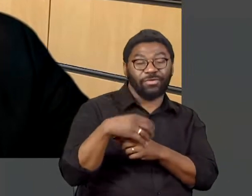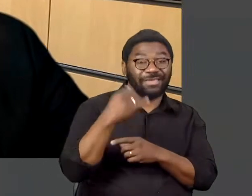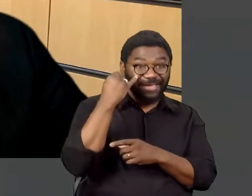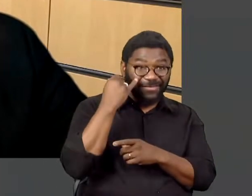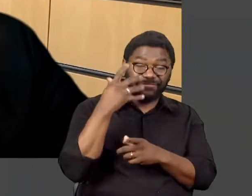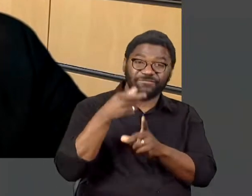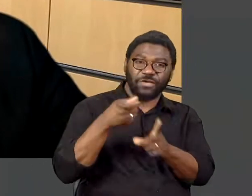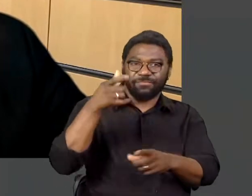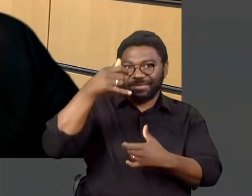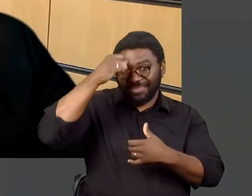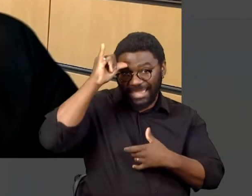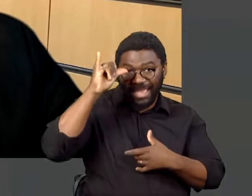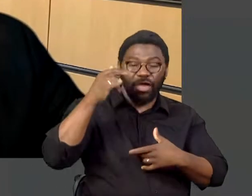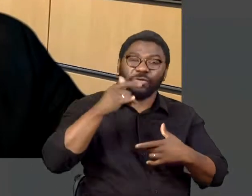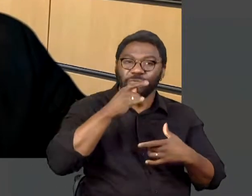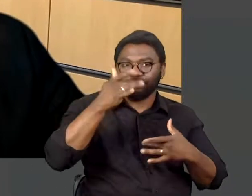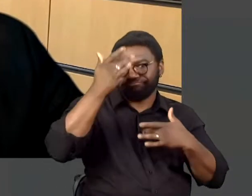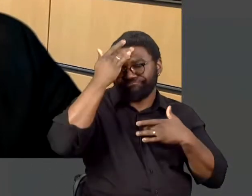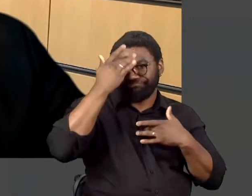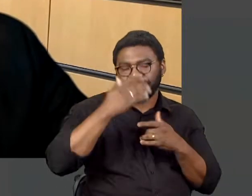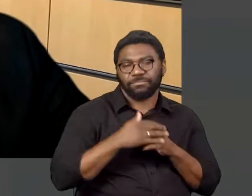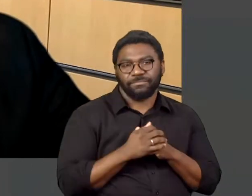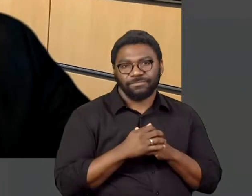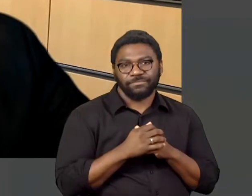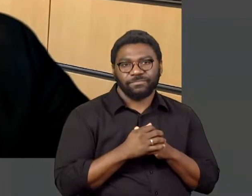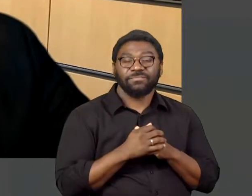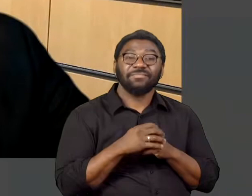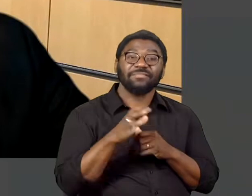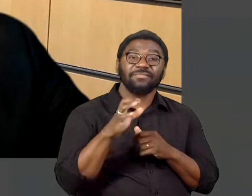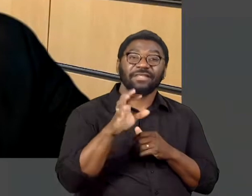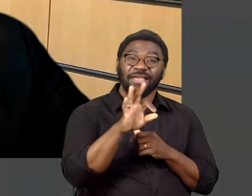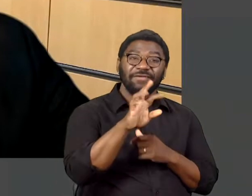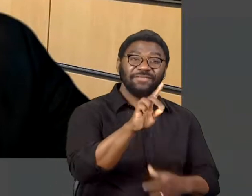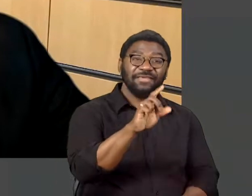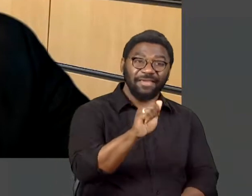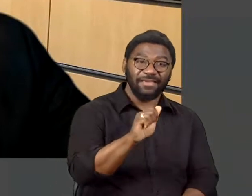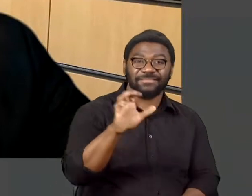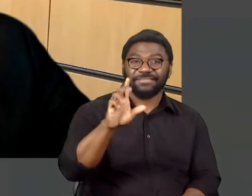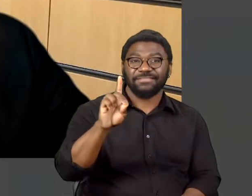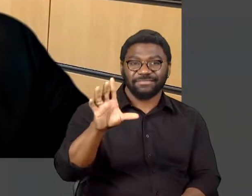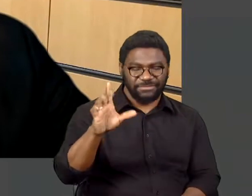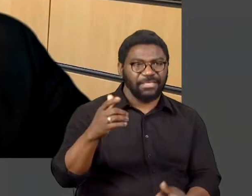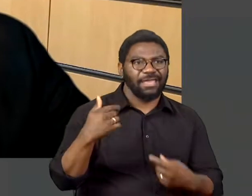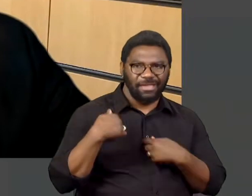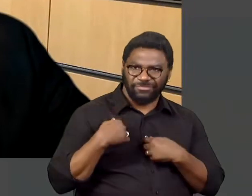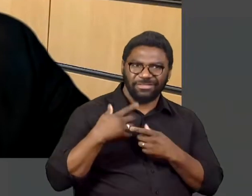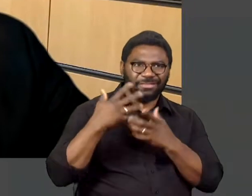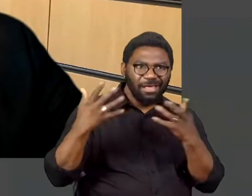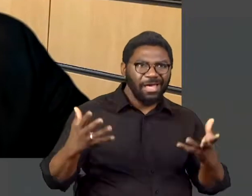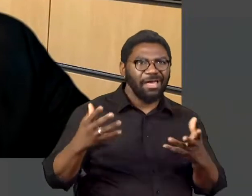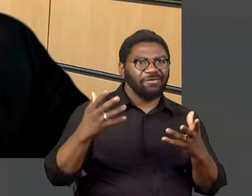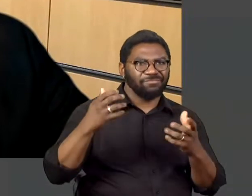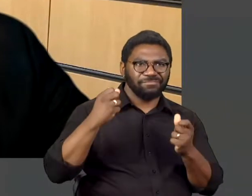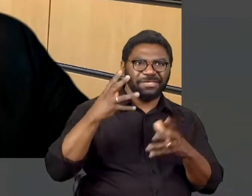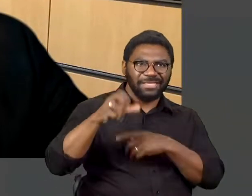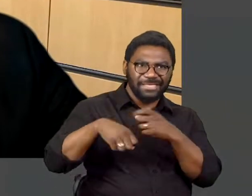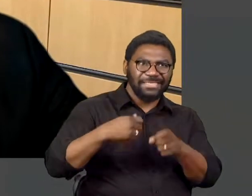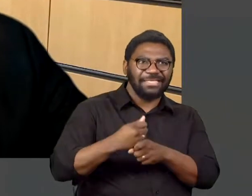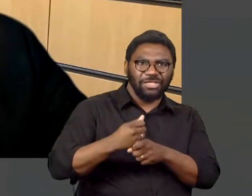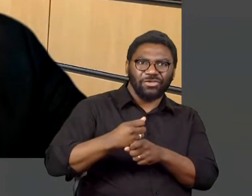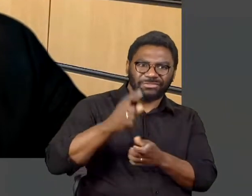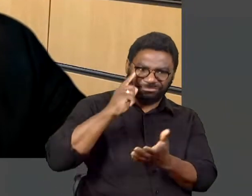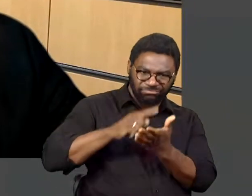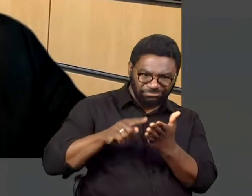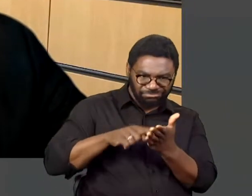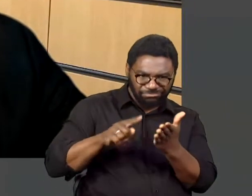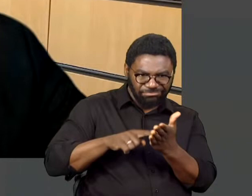and CDC have longstanding information regarding the increased risk of foodborne illness for both humans and animals that might